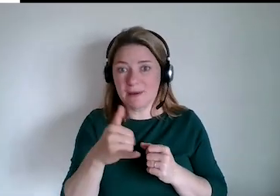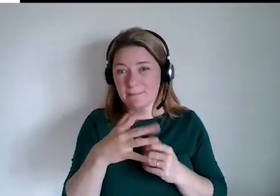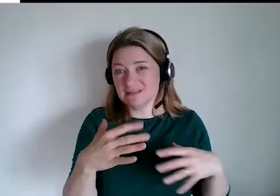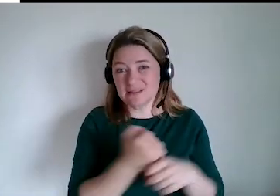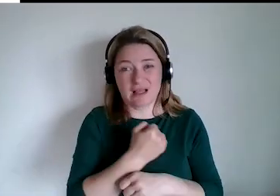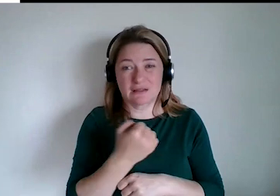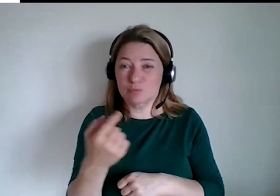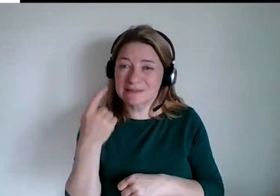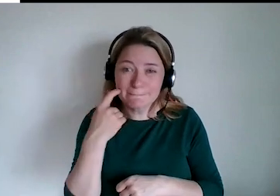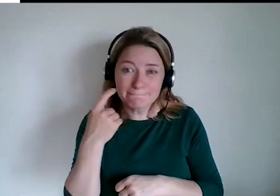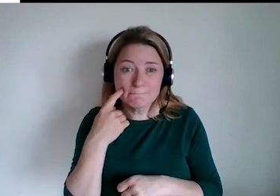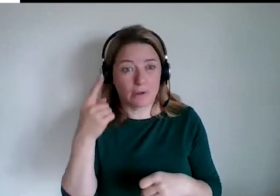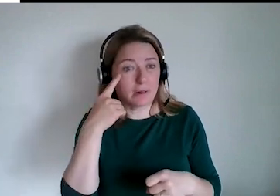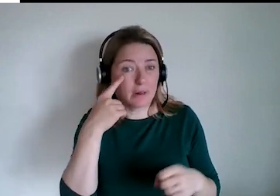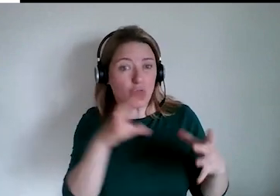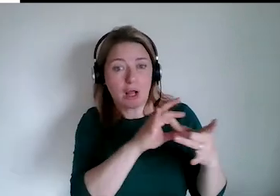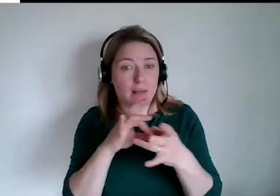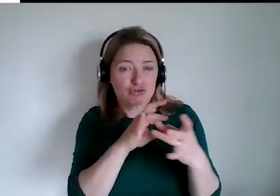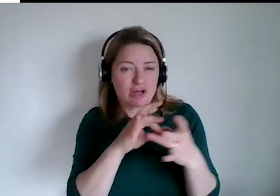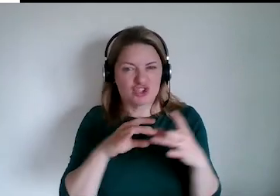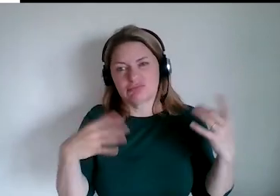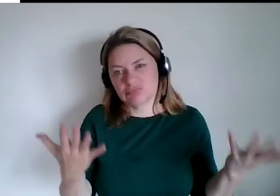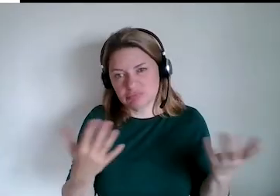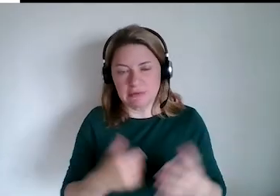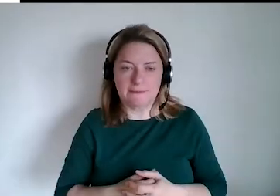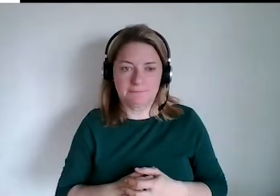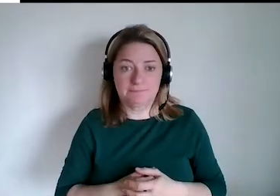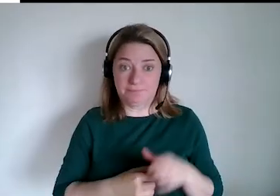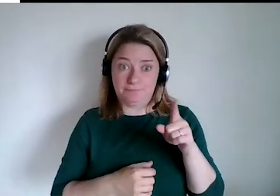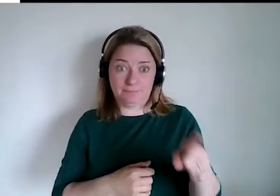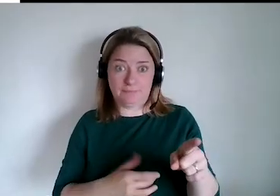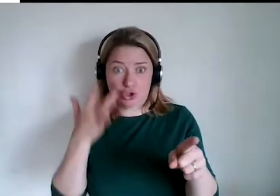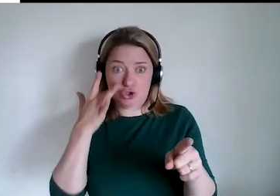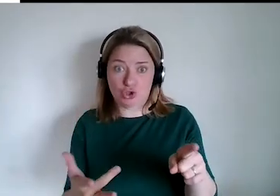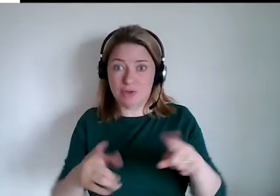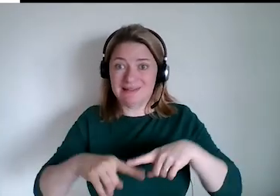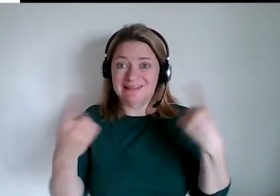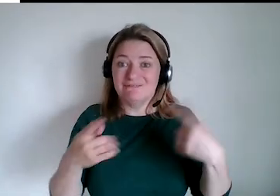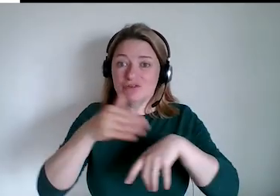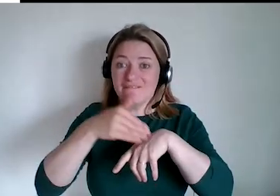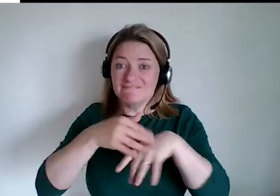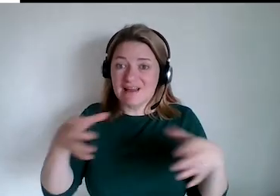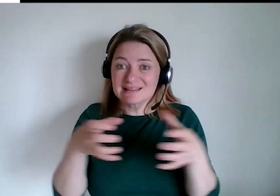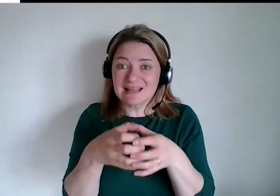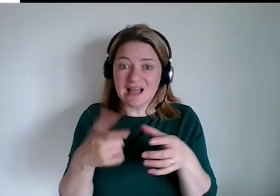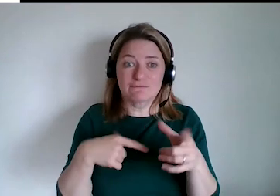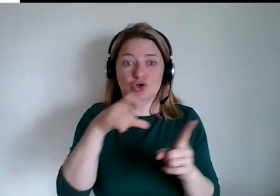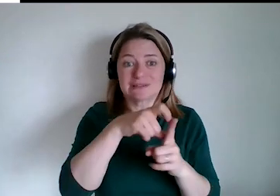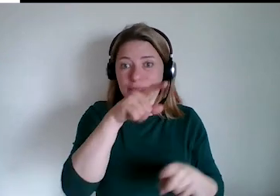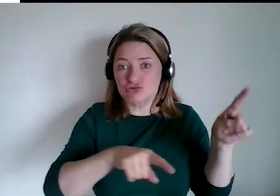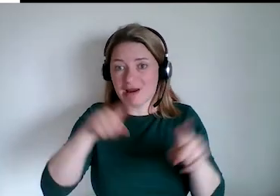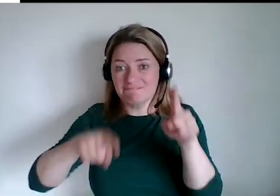at correlations, univariable relationships. Here we also calculated the effect size for the demographics on the selection measure.